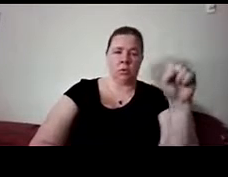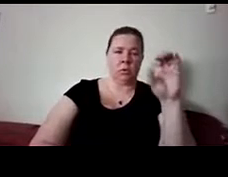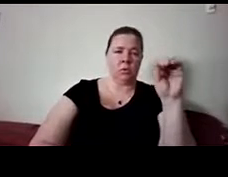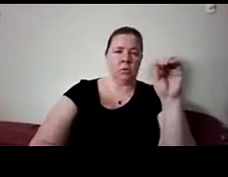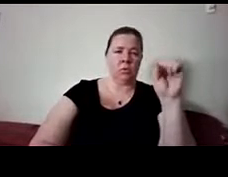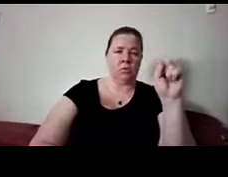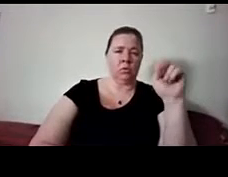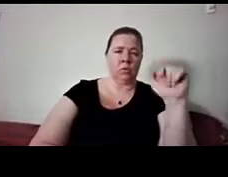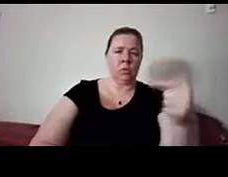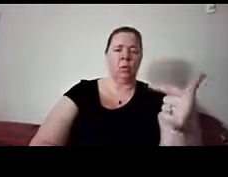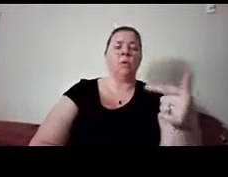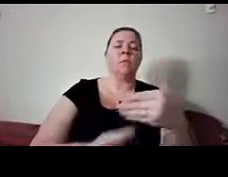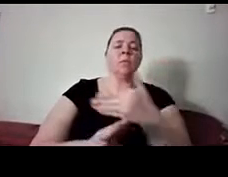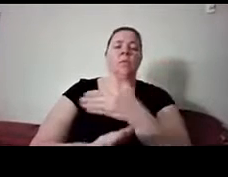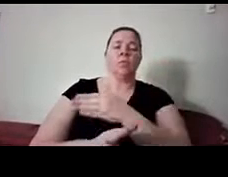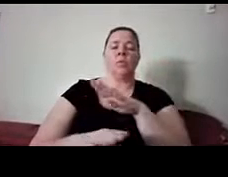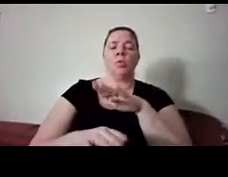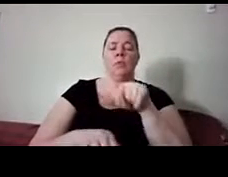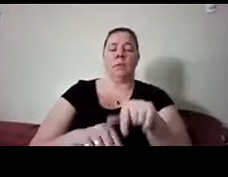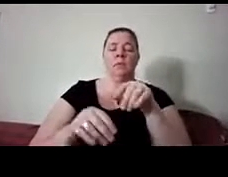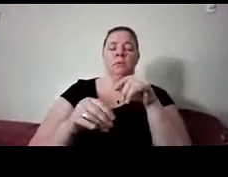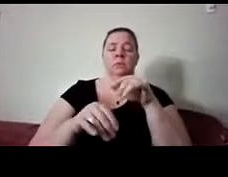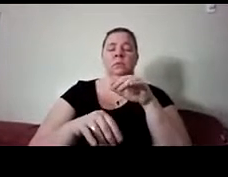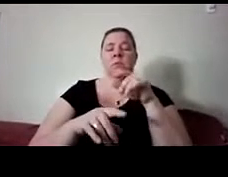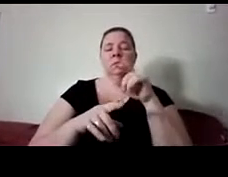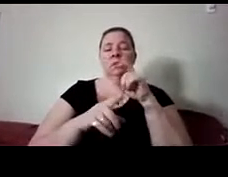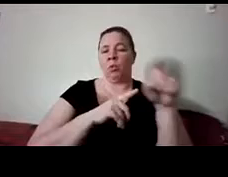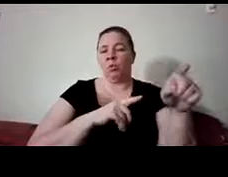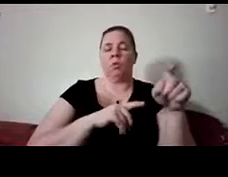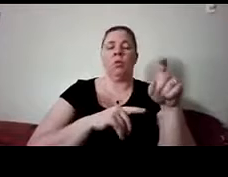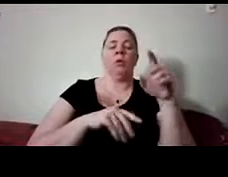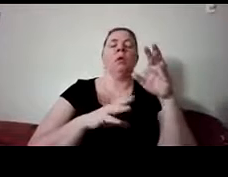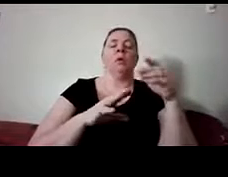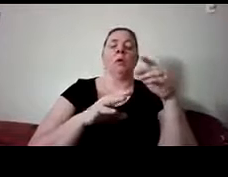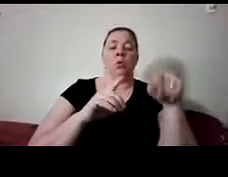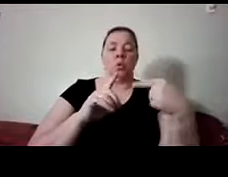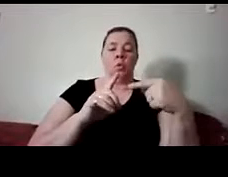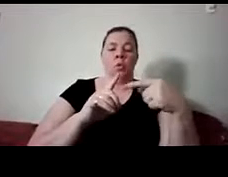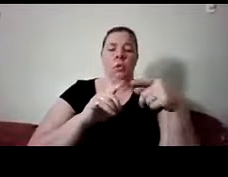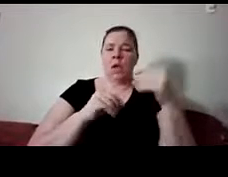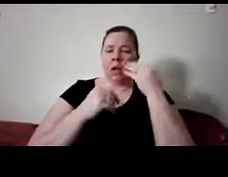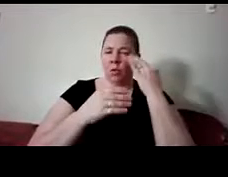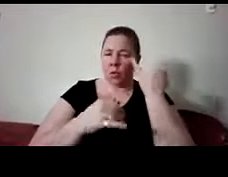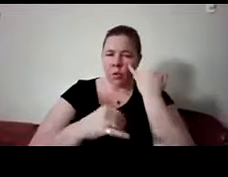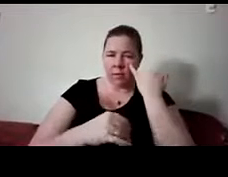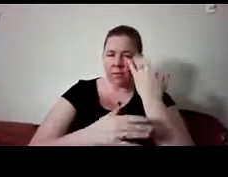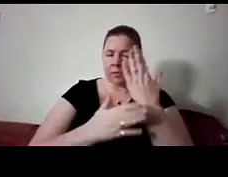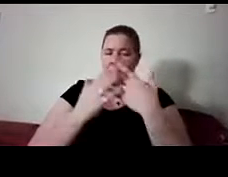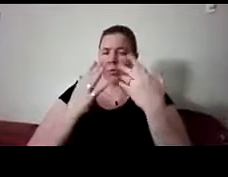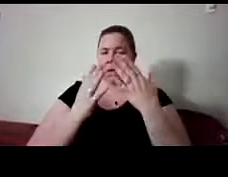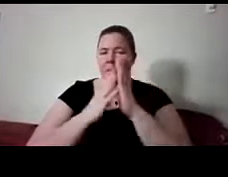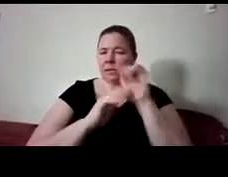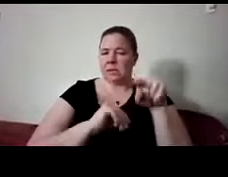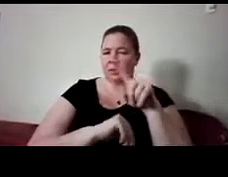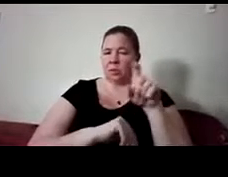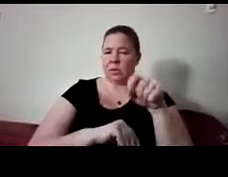call interrupted. So my question is, when will, anyway, I don't know if someone must have asked the same question because